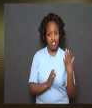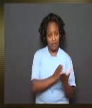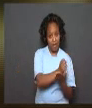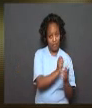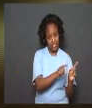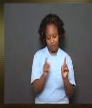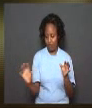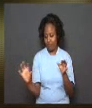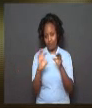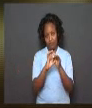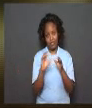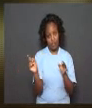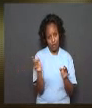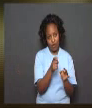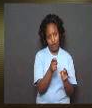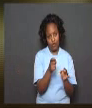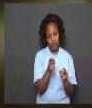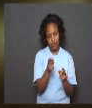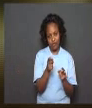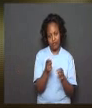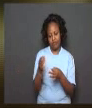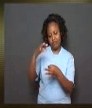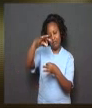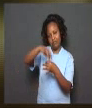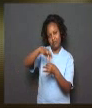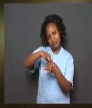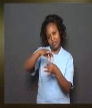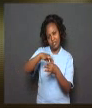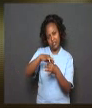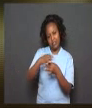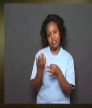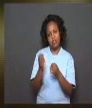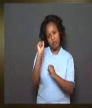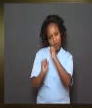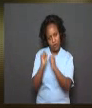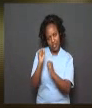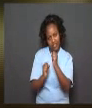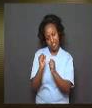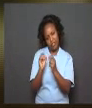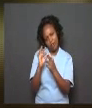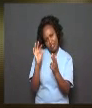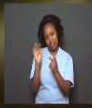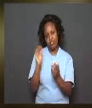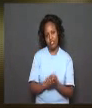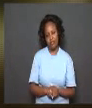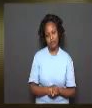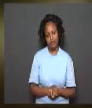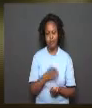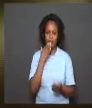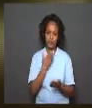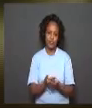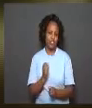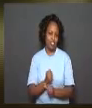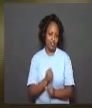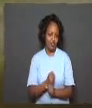privacy is related to the right to vote for a candidate of your choice.